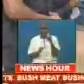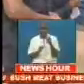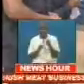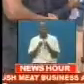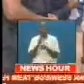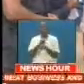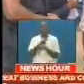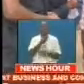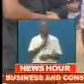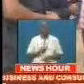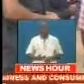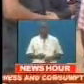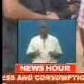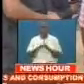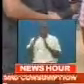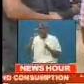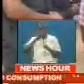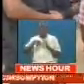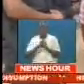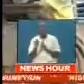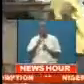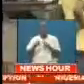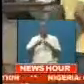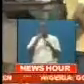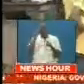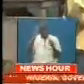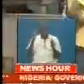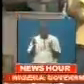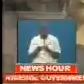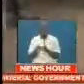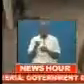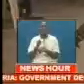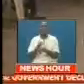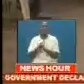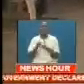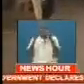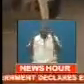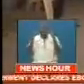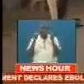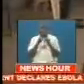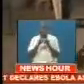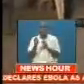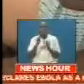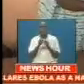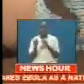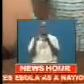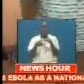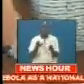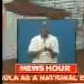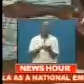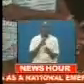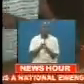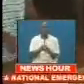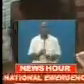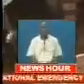Ntosu, urged the chiefs, assembly members and agents of the various political parties to create more awareness to enable more people to come out